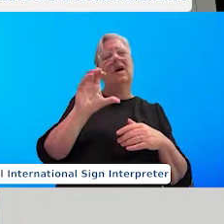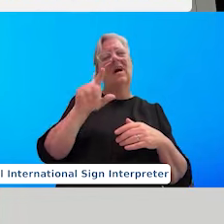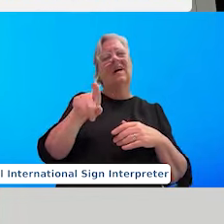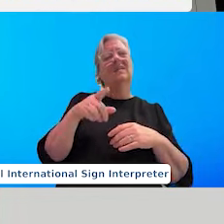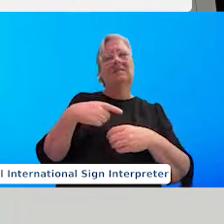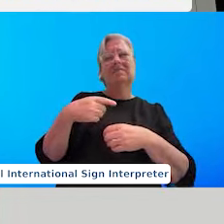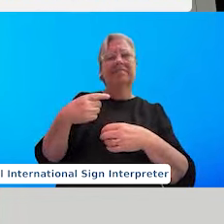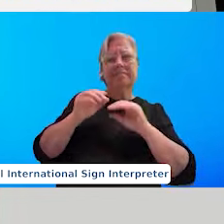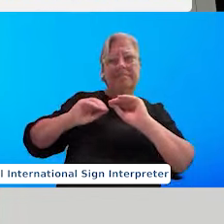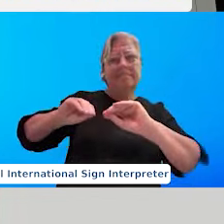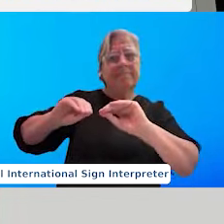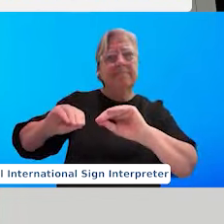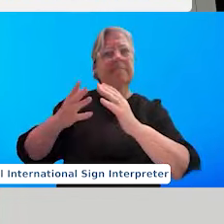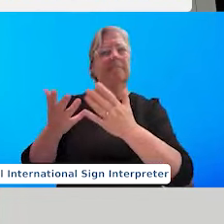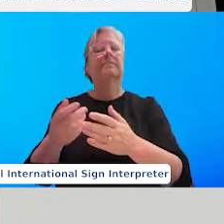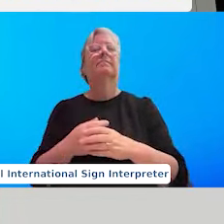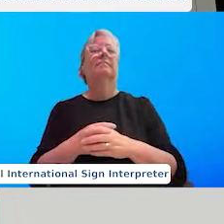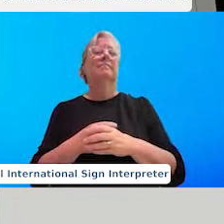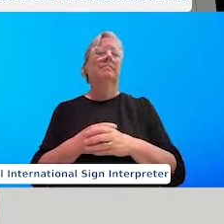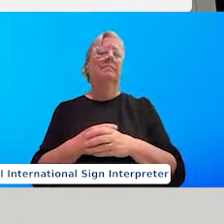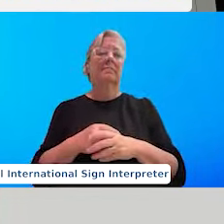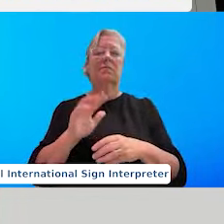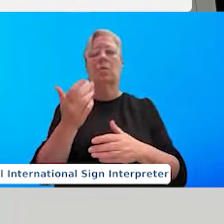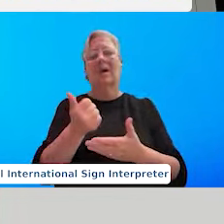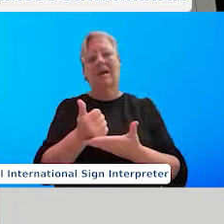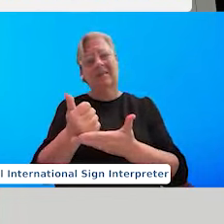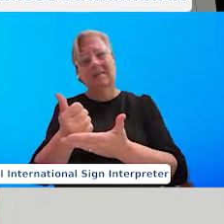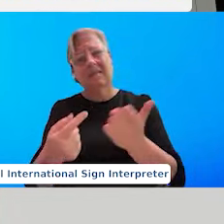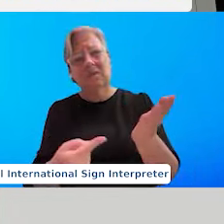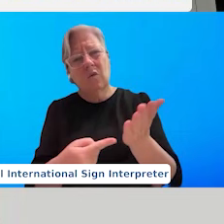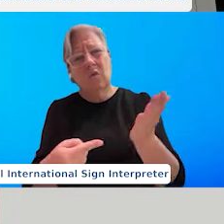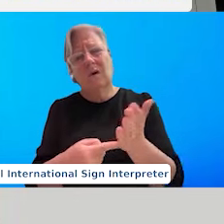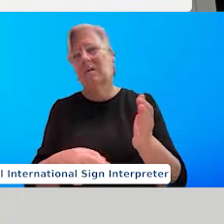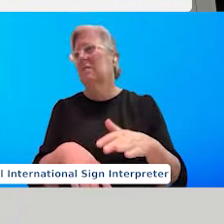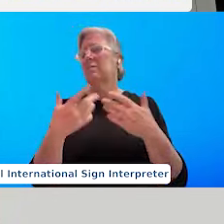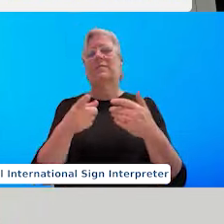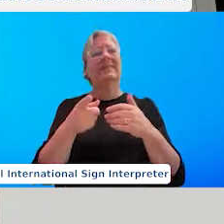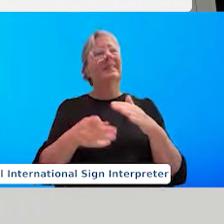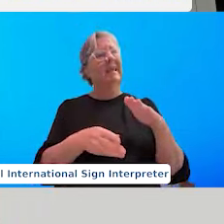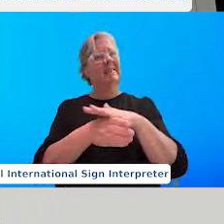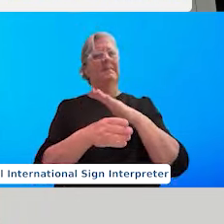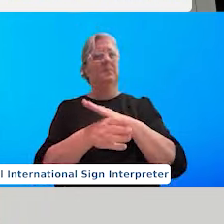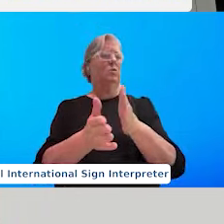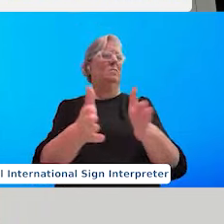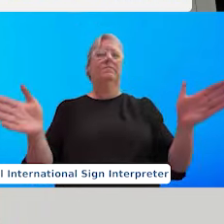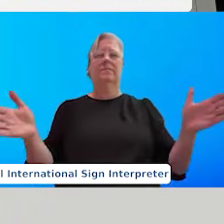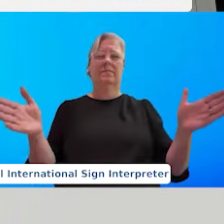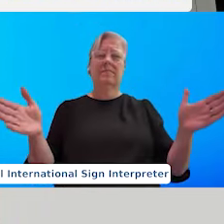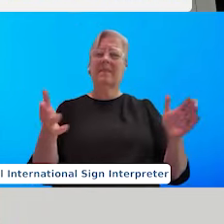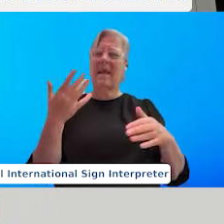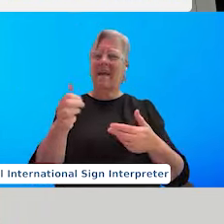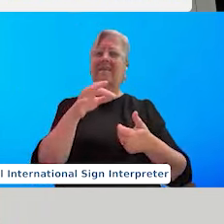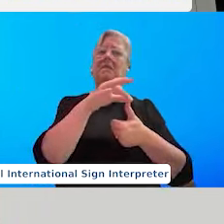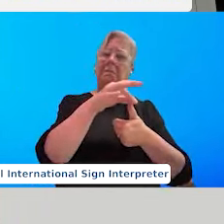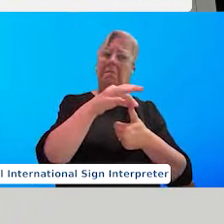can either provide services to use the products, to